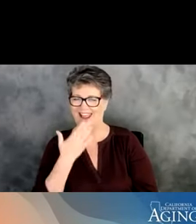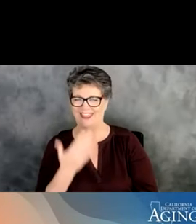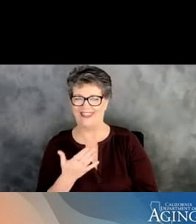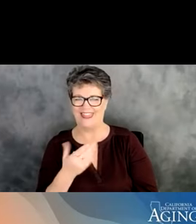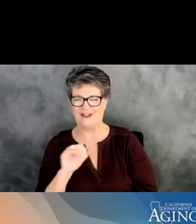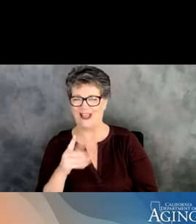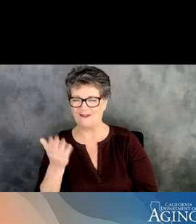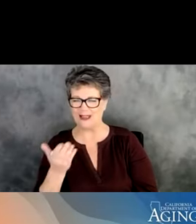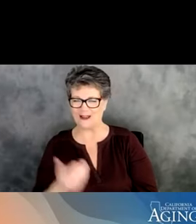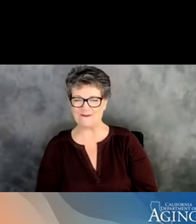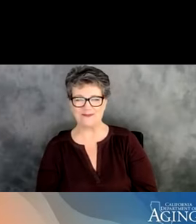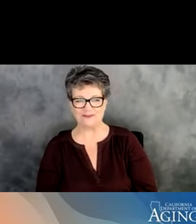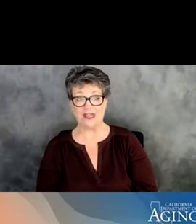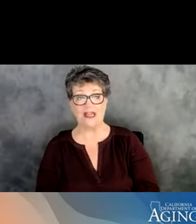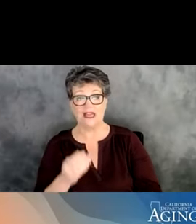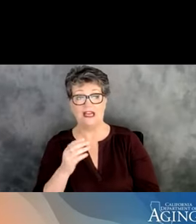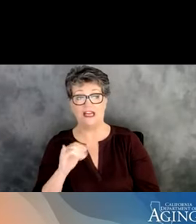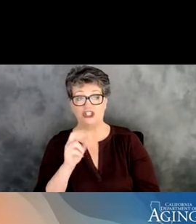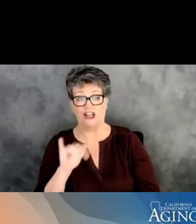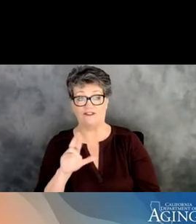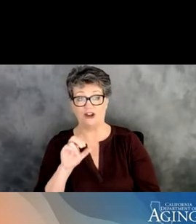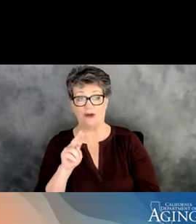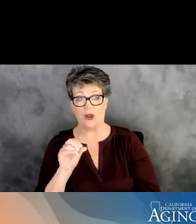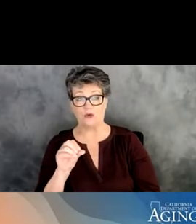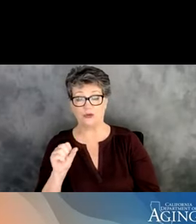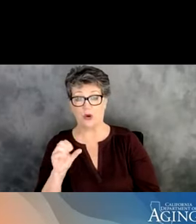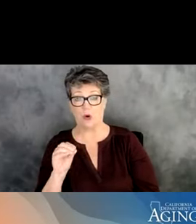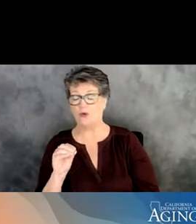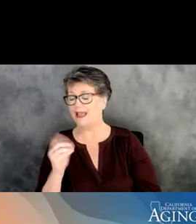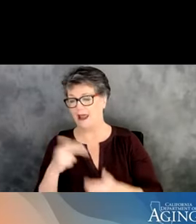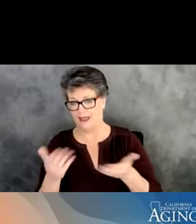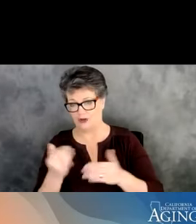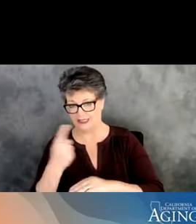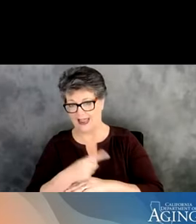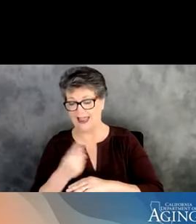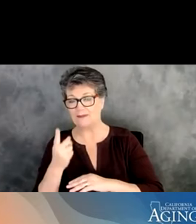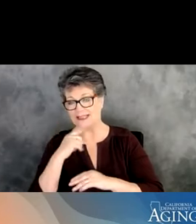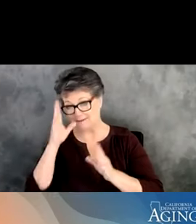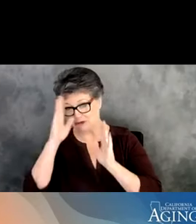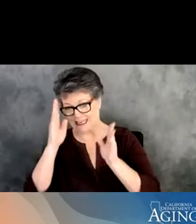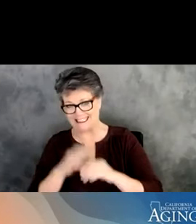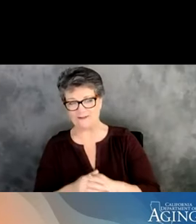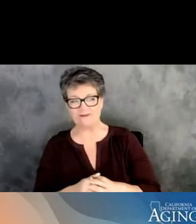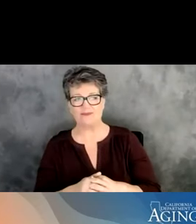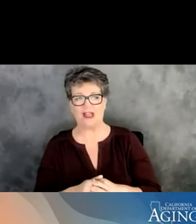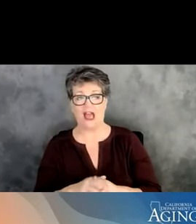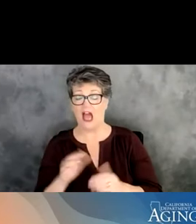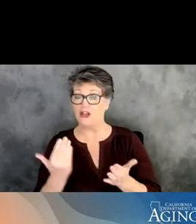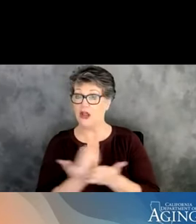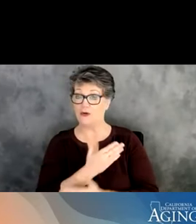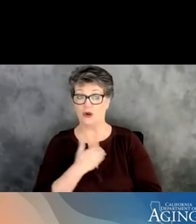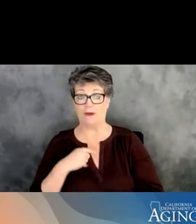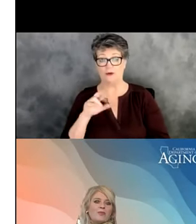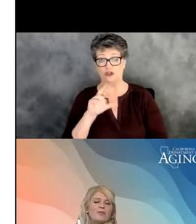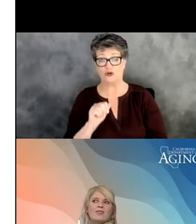being here. Jeffrey Reynoso is unable to make it today, but he does send his greetings. Our other new member,